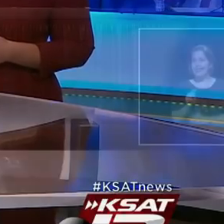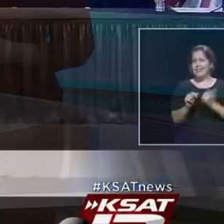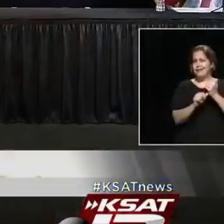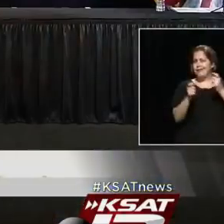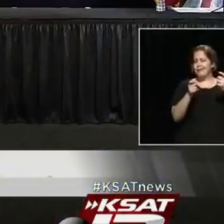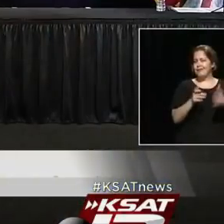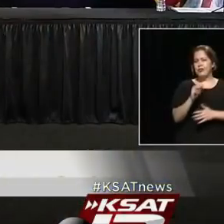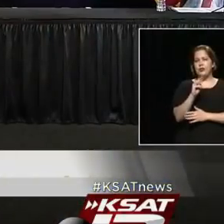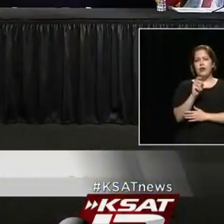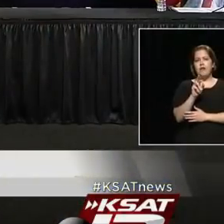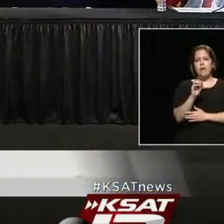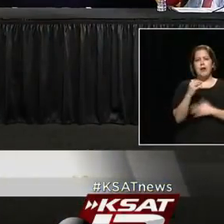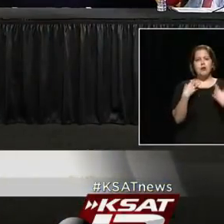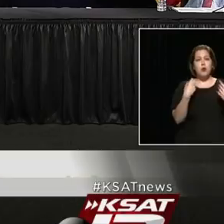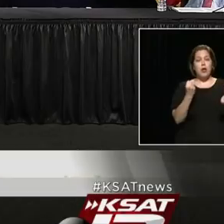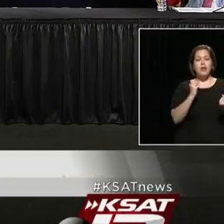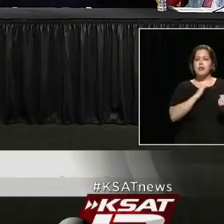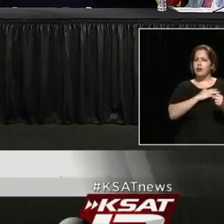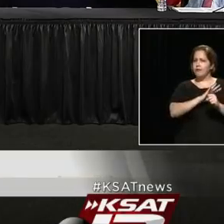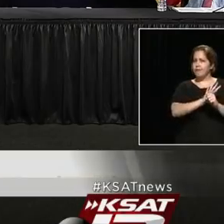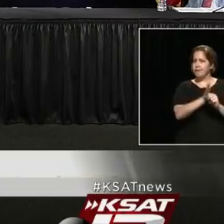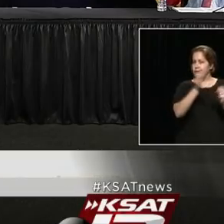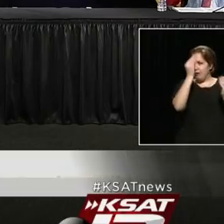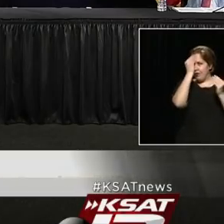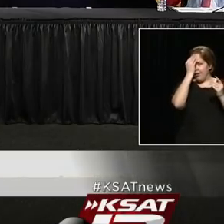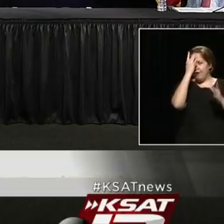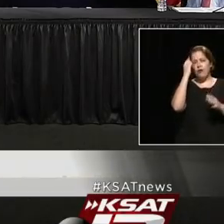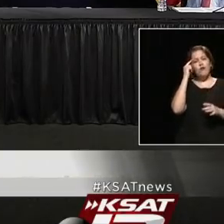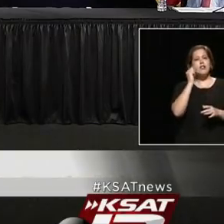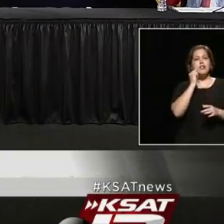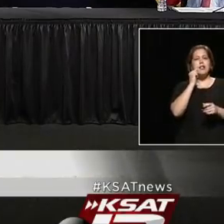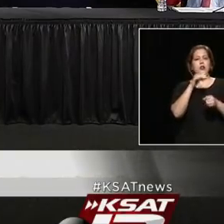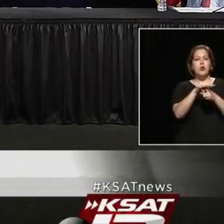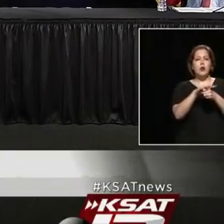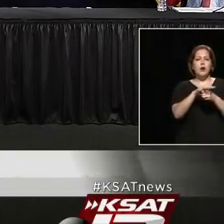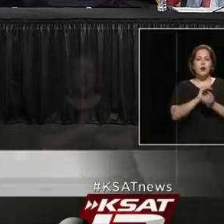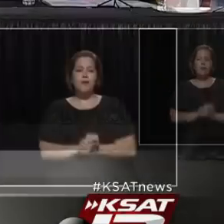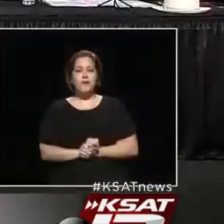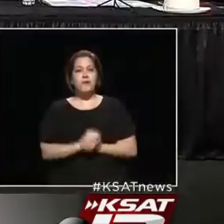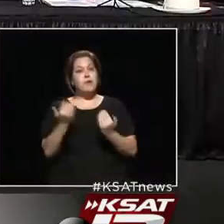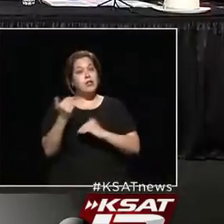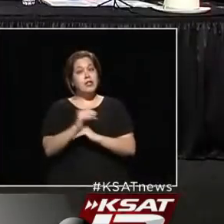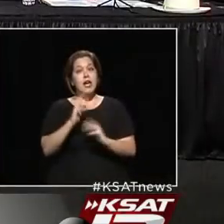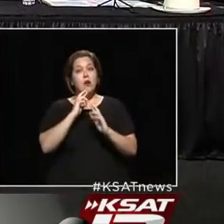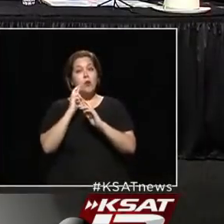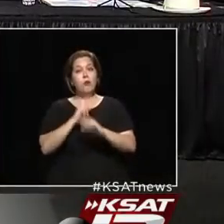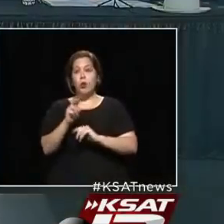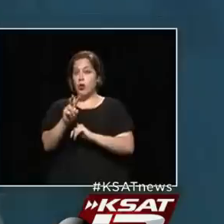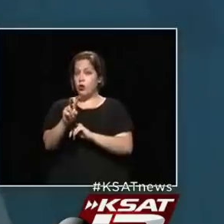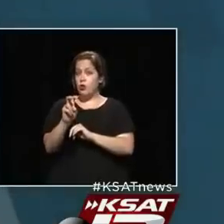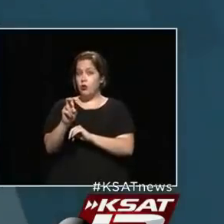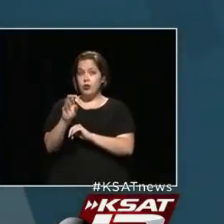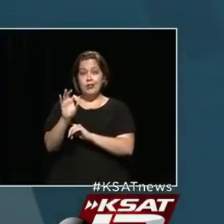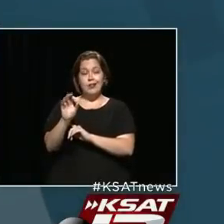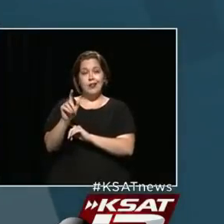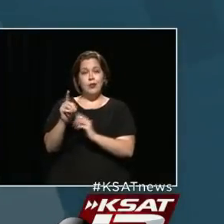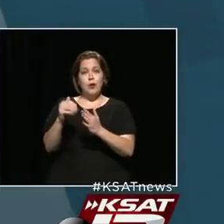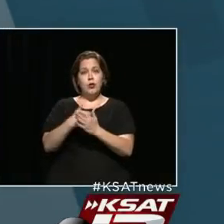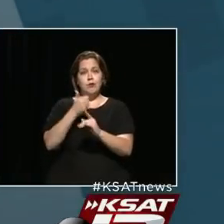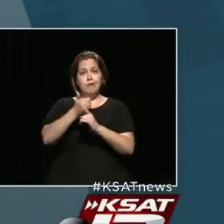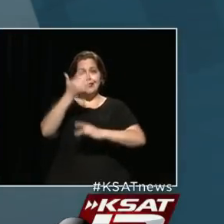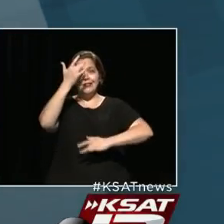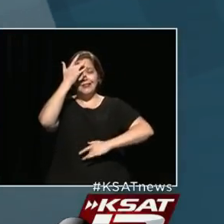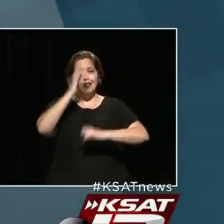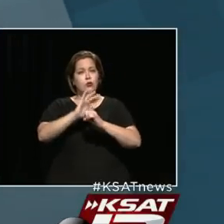hear from the mayor and the county judge, as we do every day, about how the numbers are looking. Let's listen in. Tonight we're reporting 291 new cases